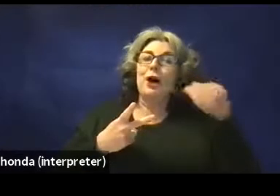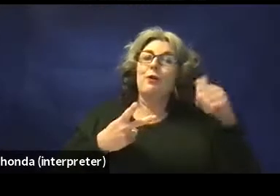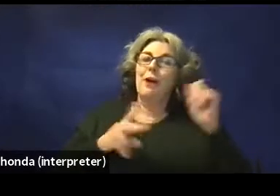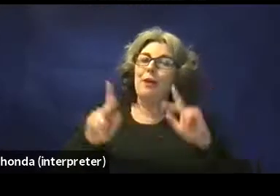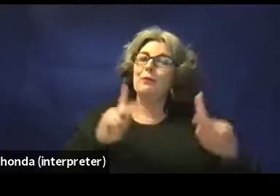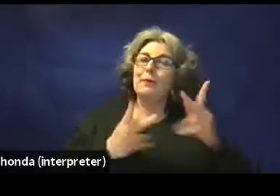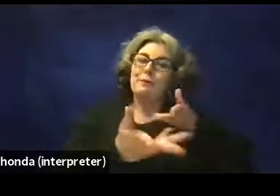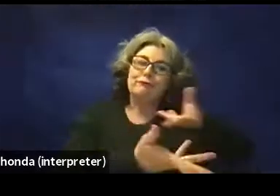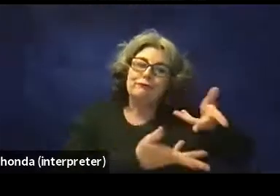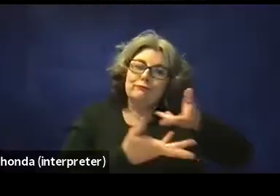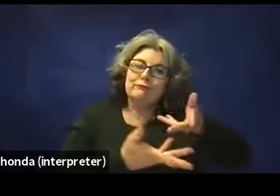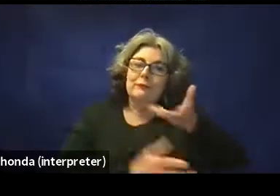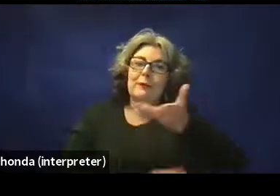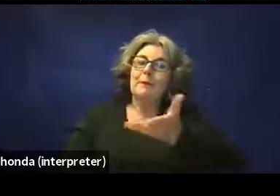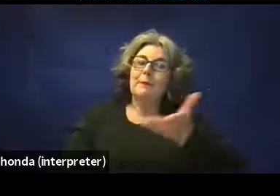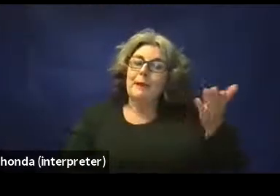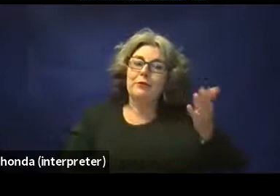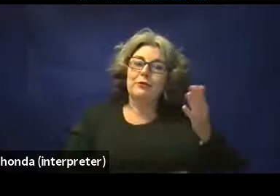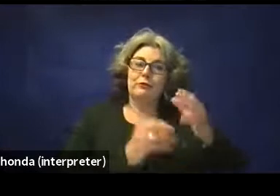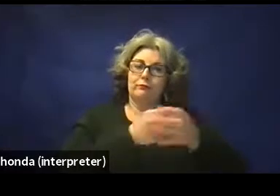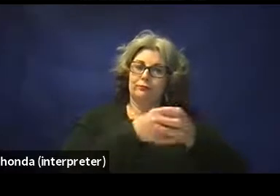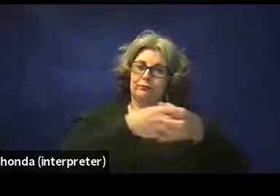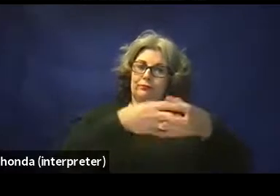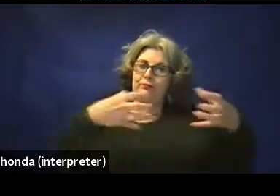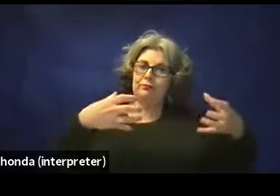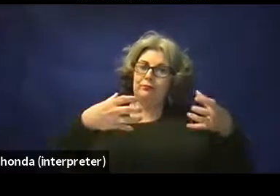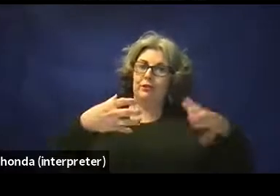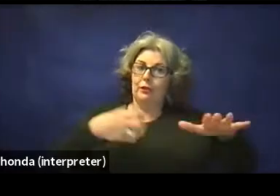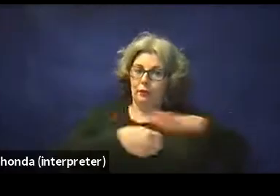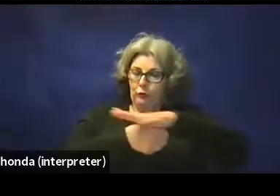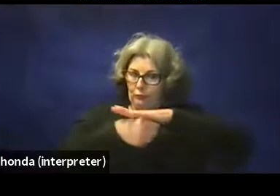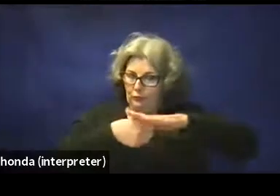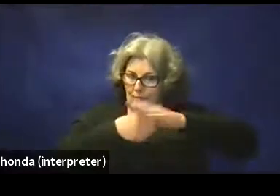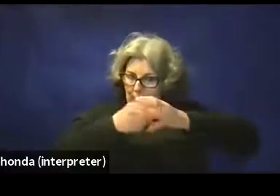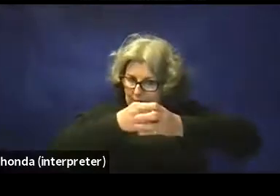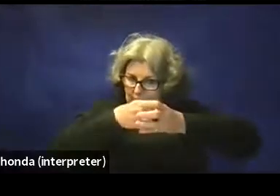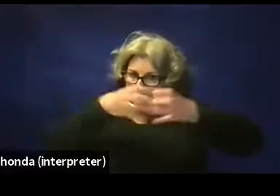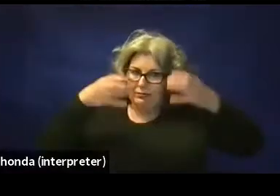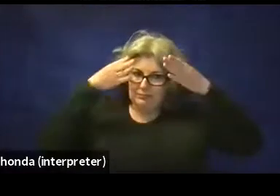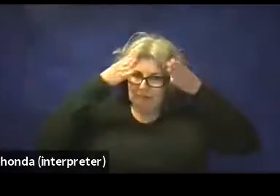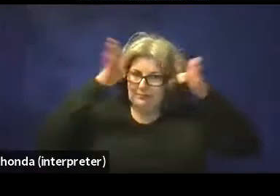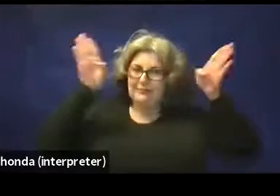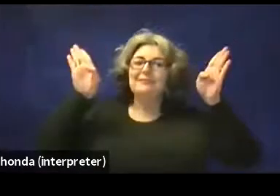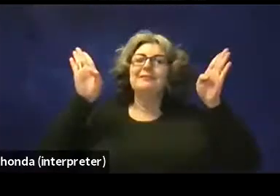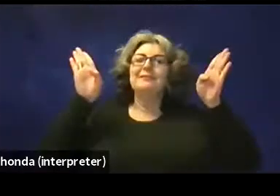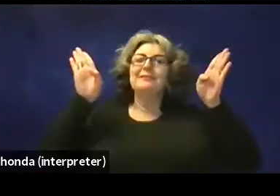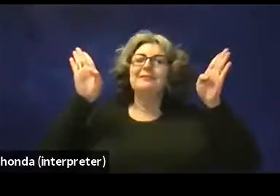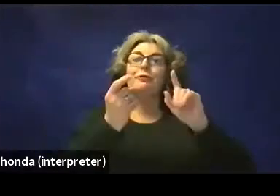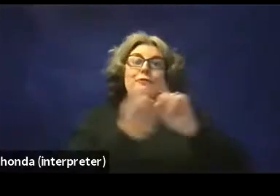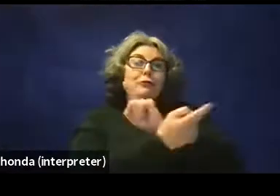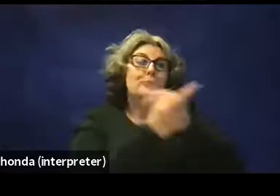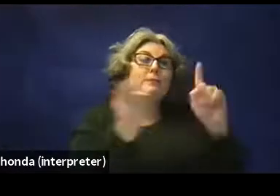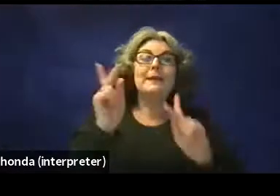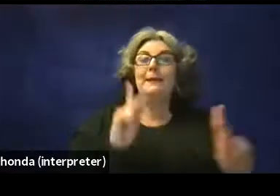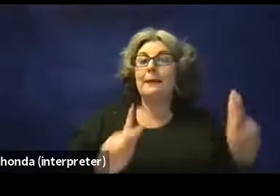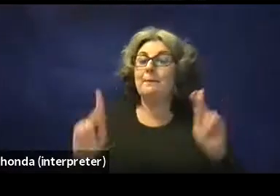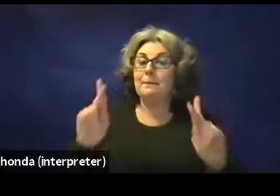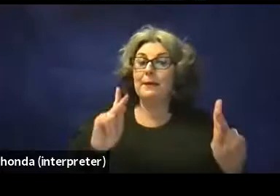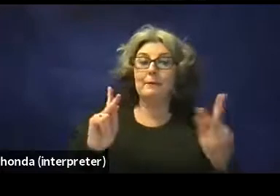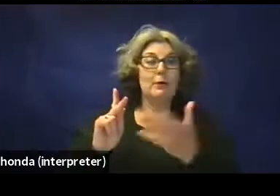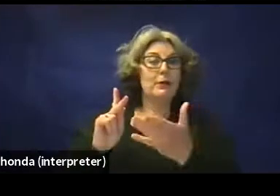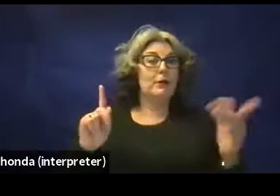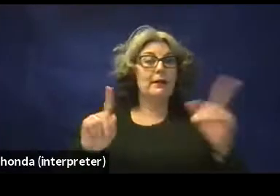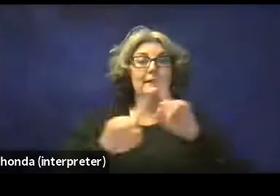people. Make sure that you are expanding outside of your small community. Make sure that you are meeting people who have a